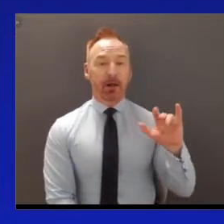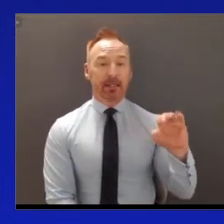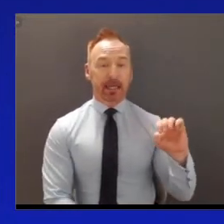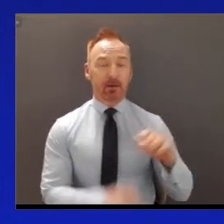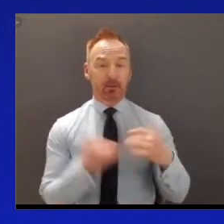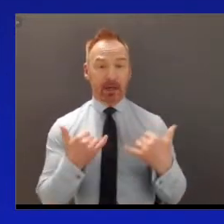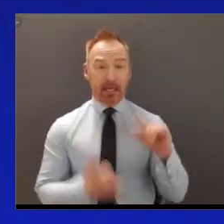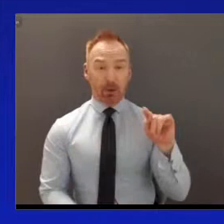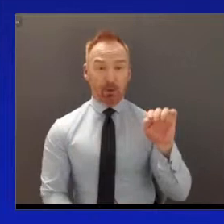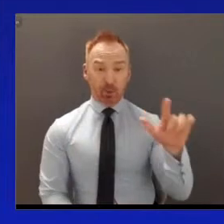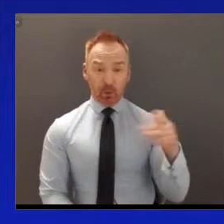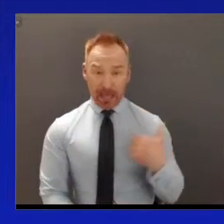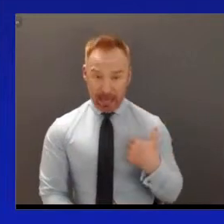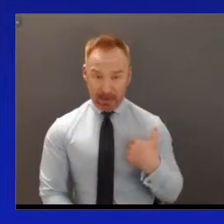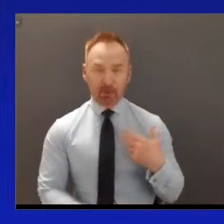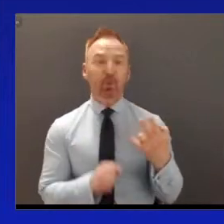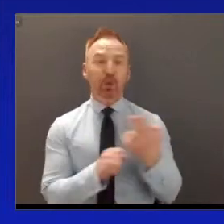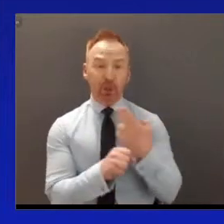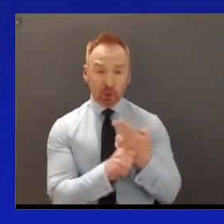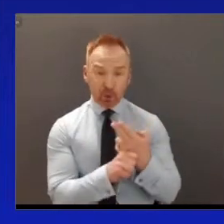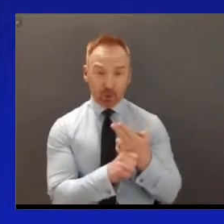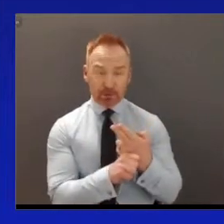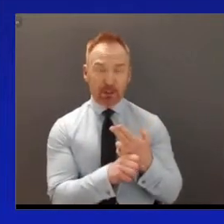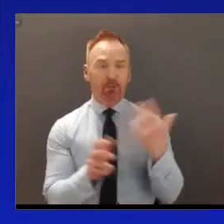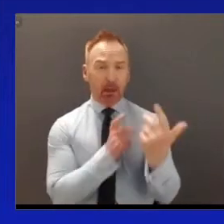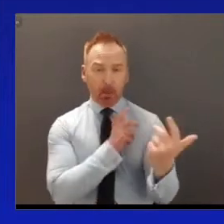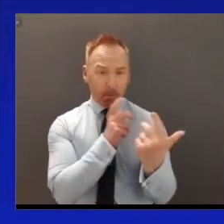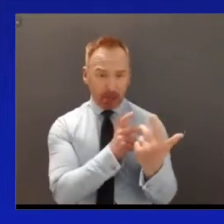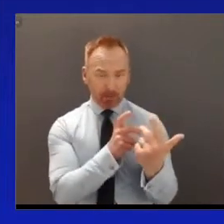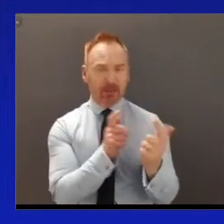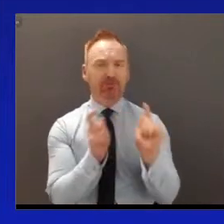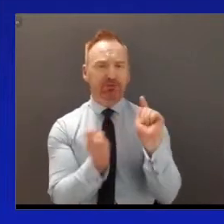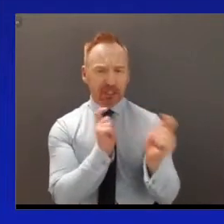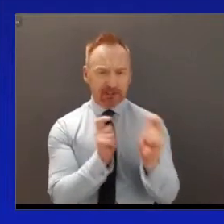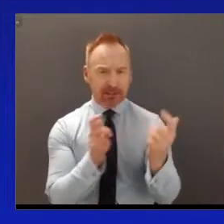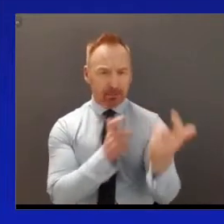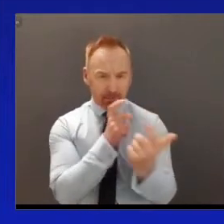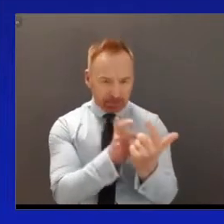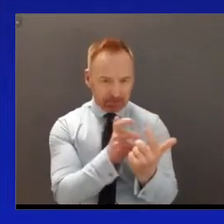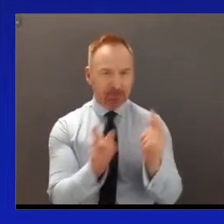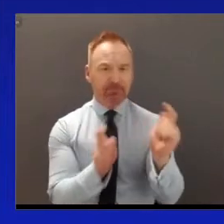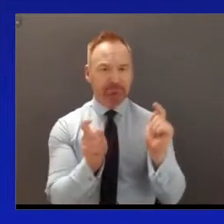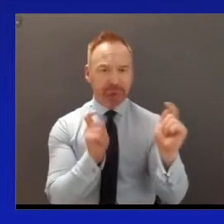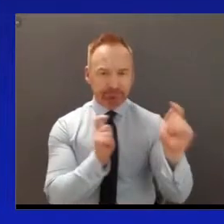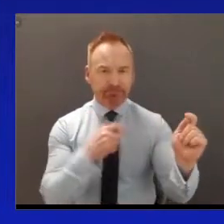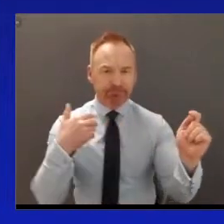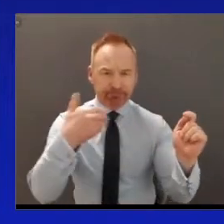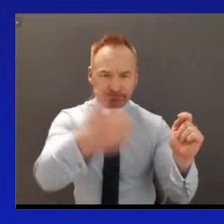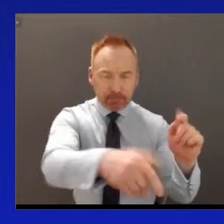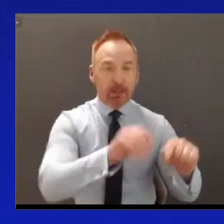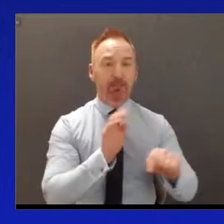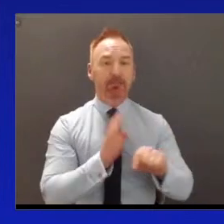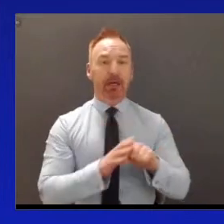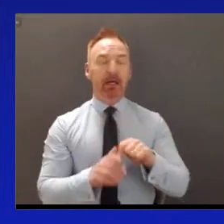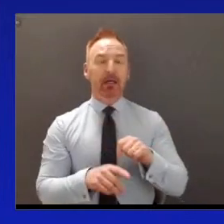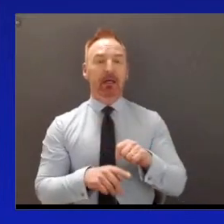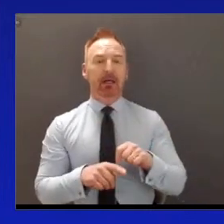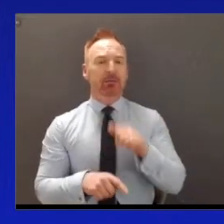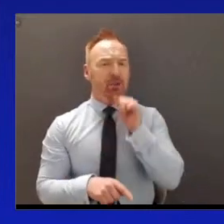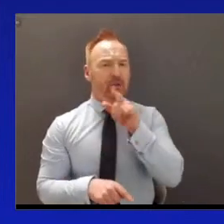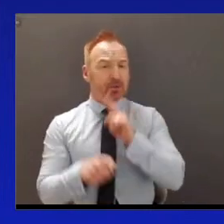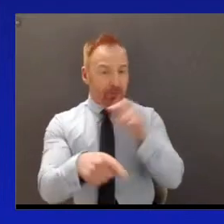been adapted and adjusted, and it's actually fairly effective. I don't know if you recall, but last week they had stood up